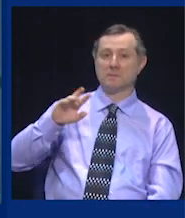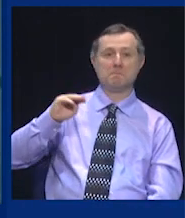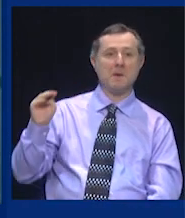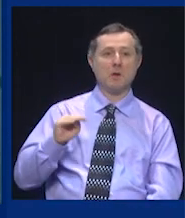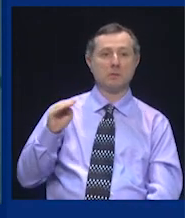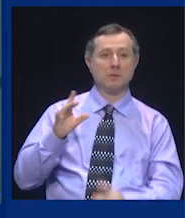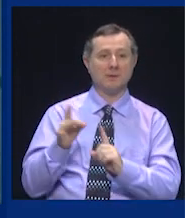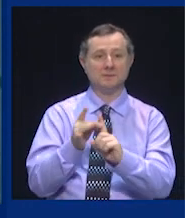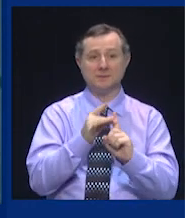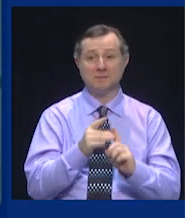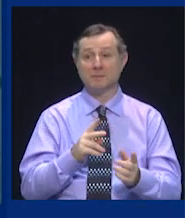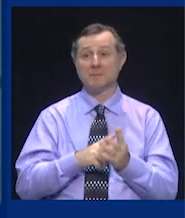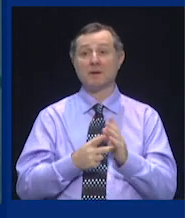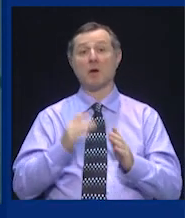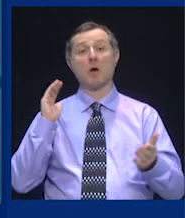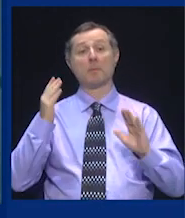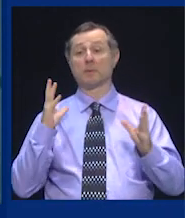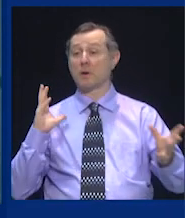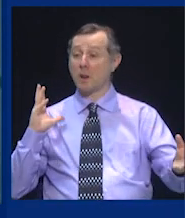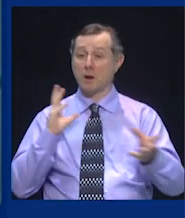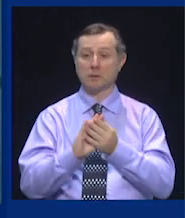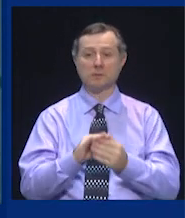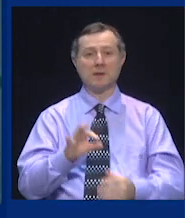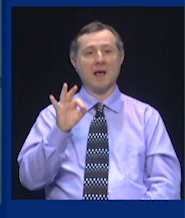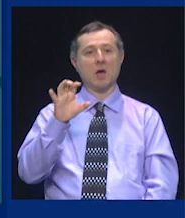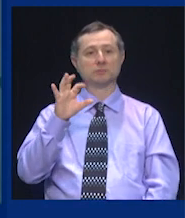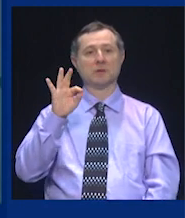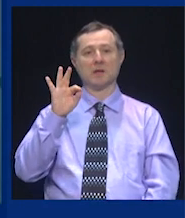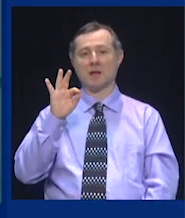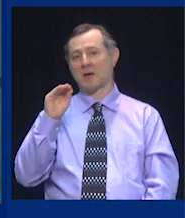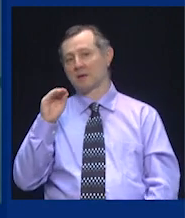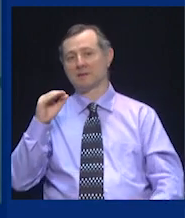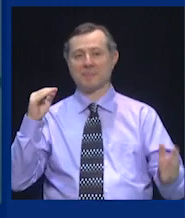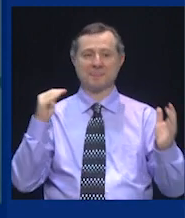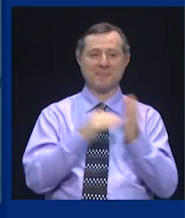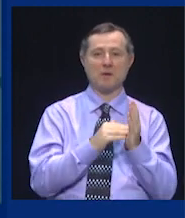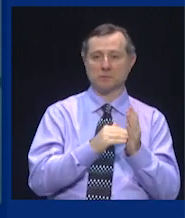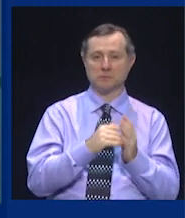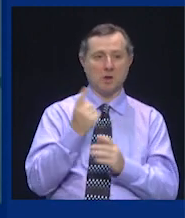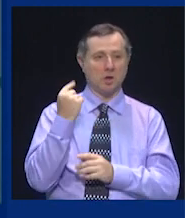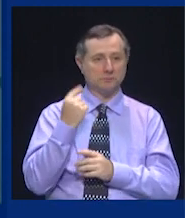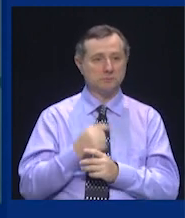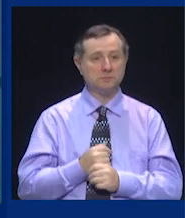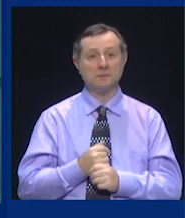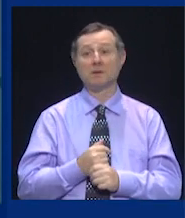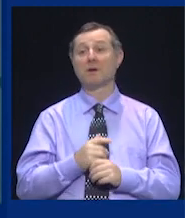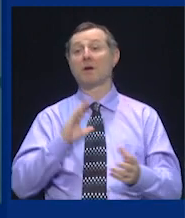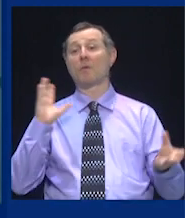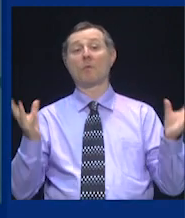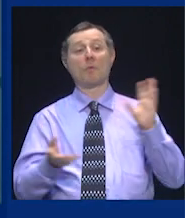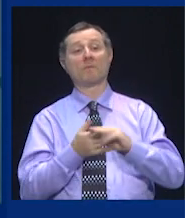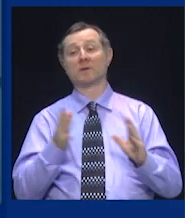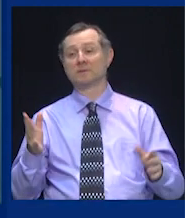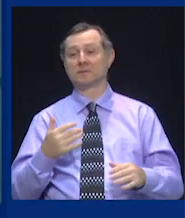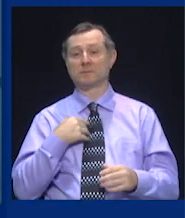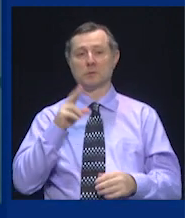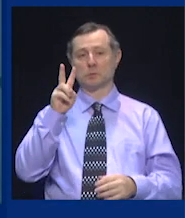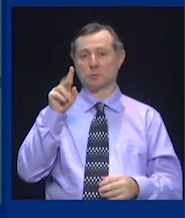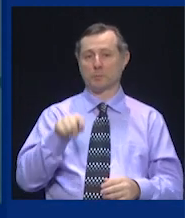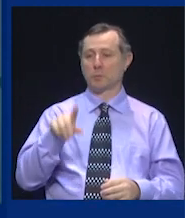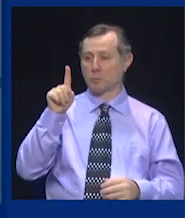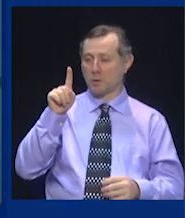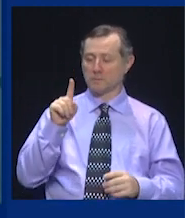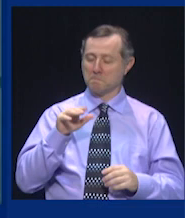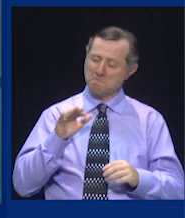we had 990,000 cases. In total, we had 2.1 million cases. So you